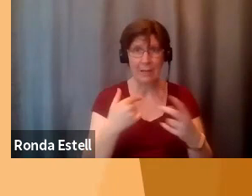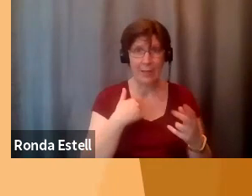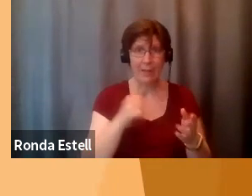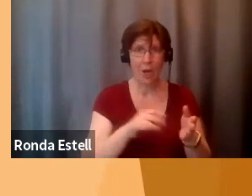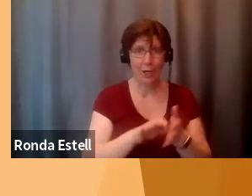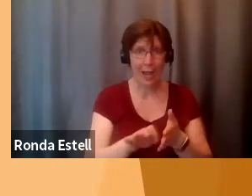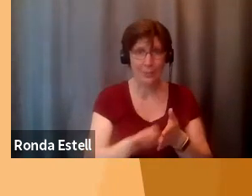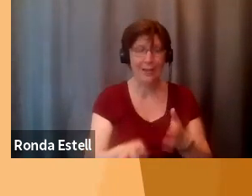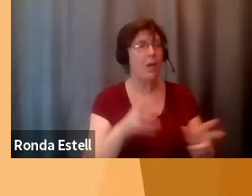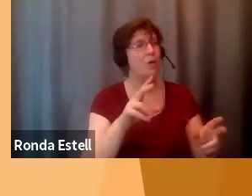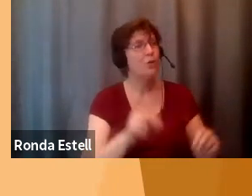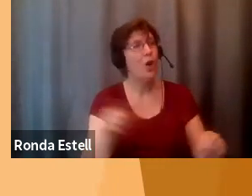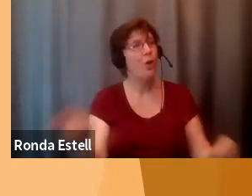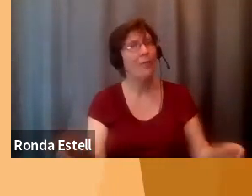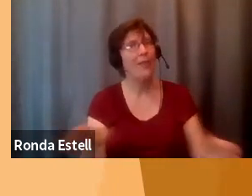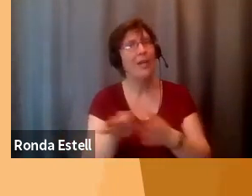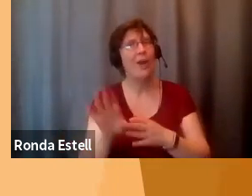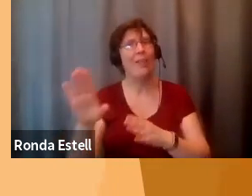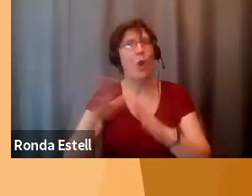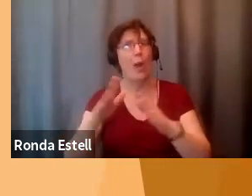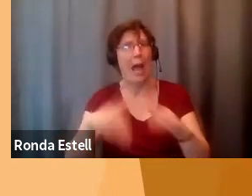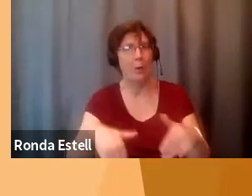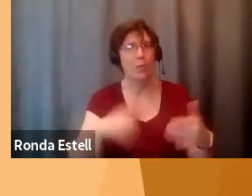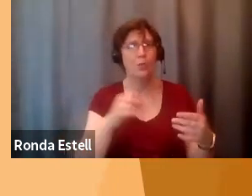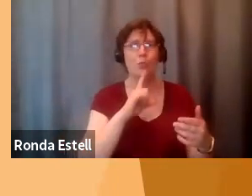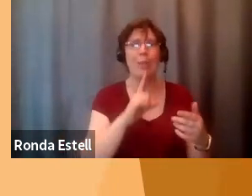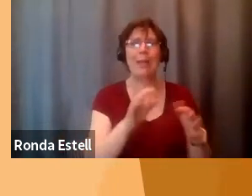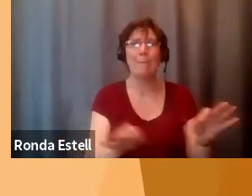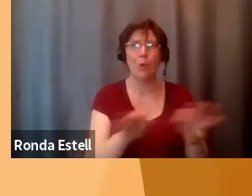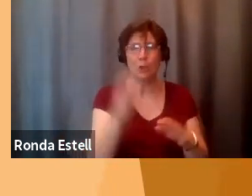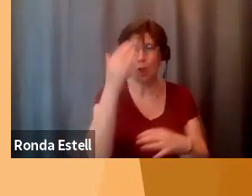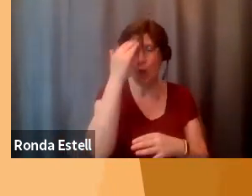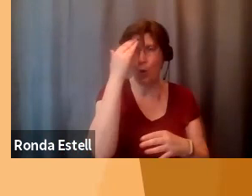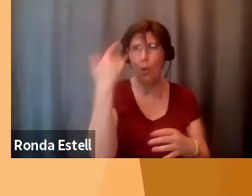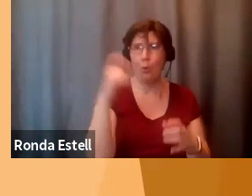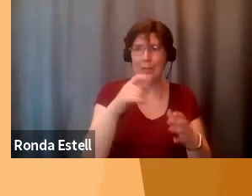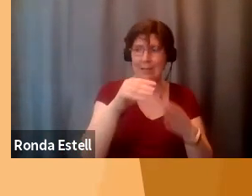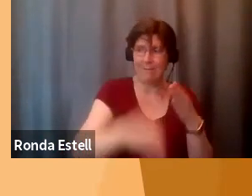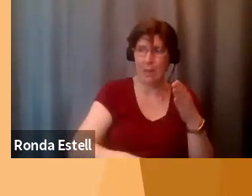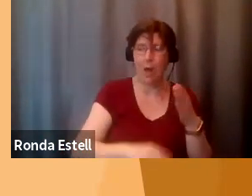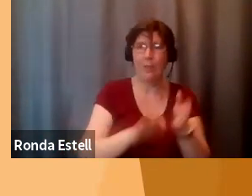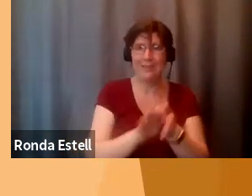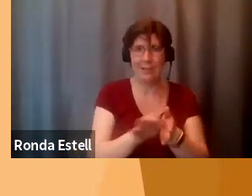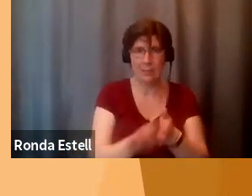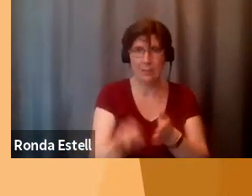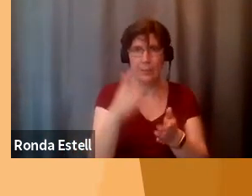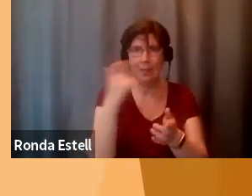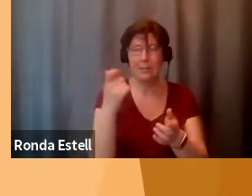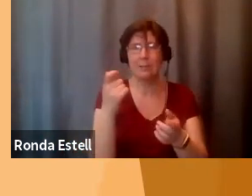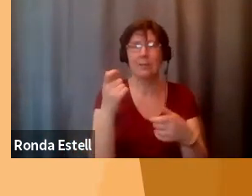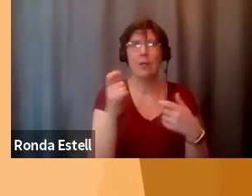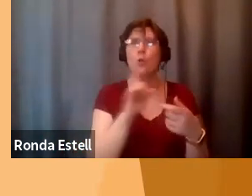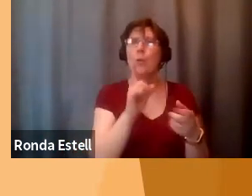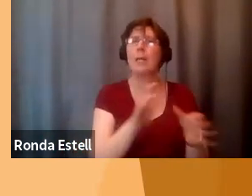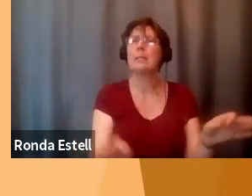And I was like, no, well, they're counted at their own household. So it's important to know that we need to fill out the census because it's